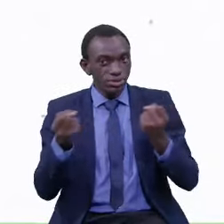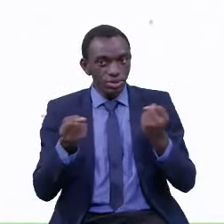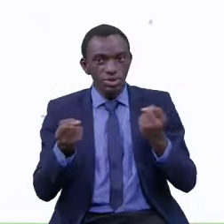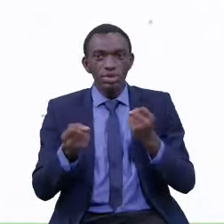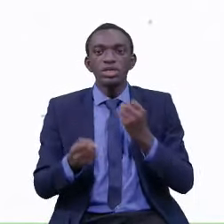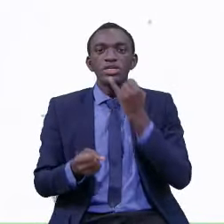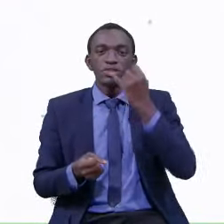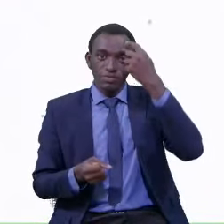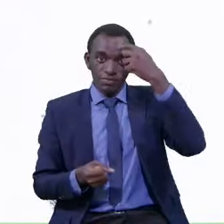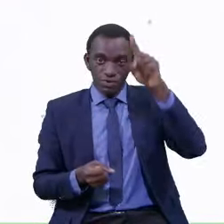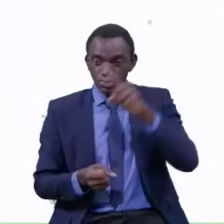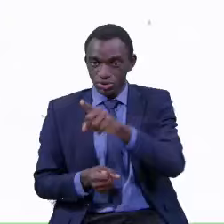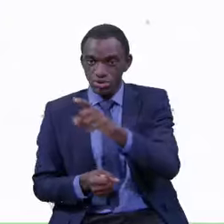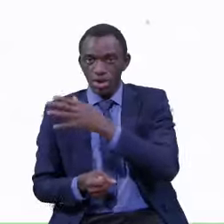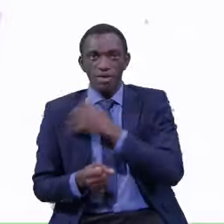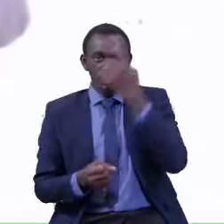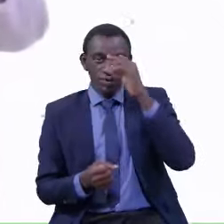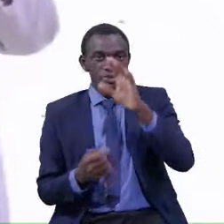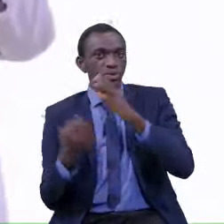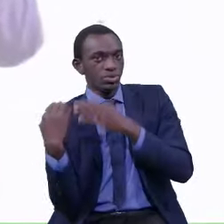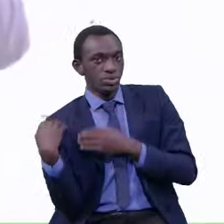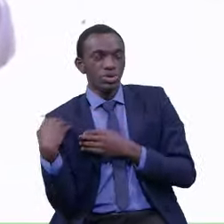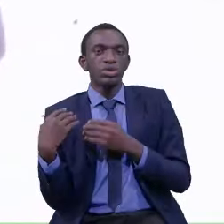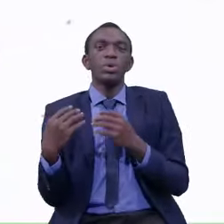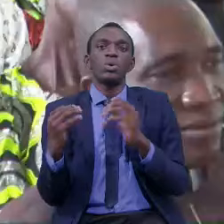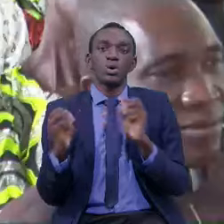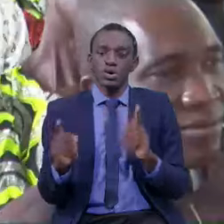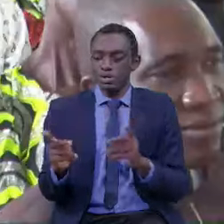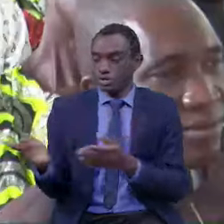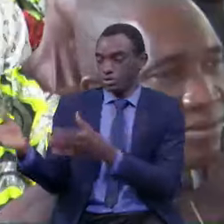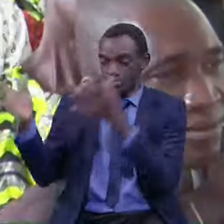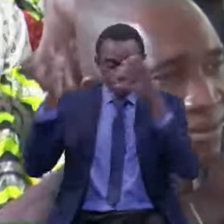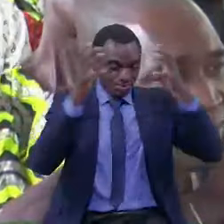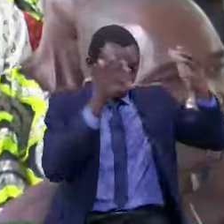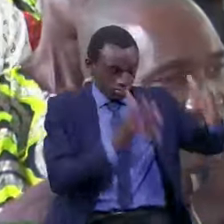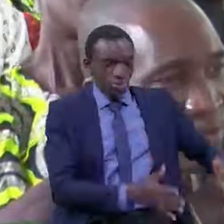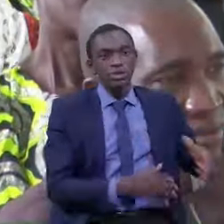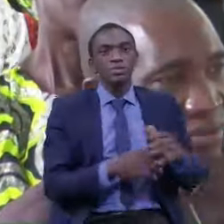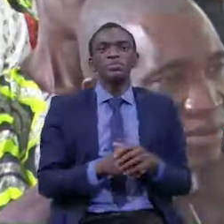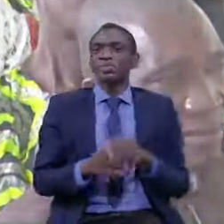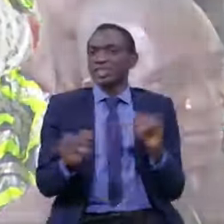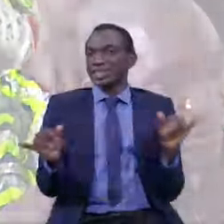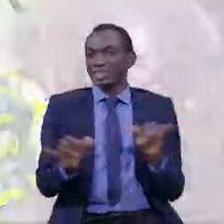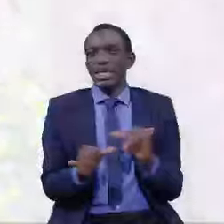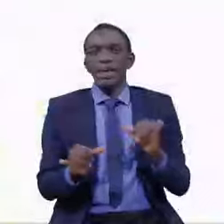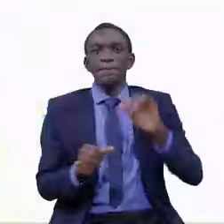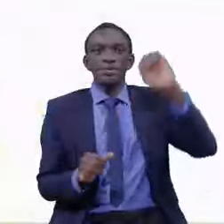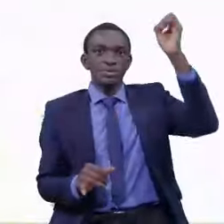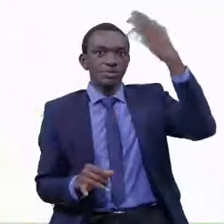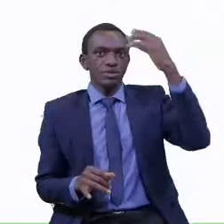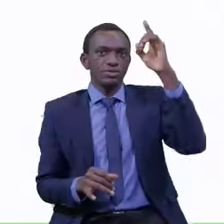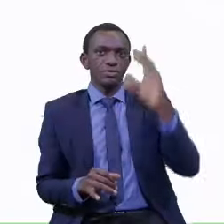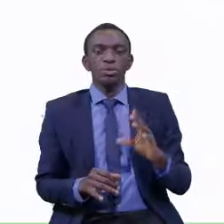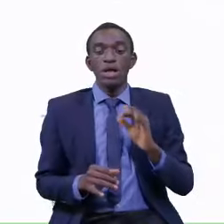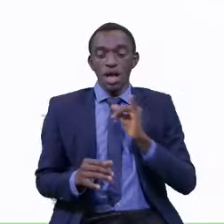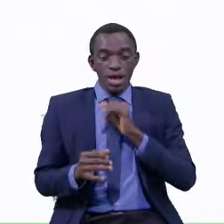load. You can put it down. The same thing with the grace of God. I'm saved. Now I have challenge. Then